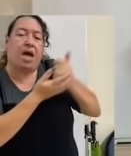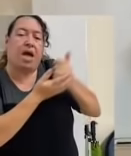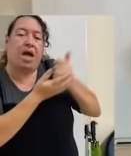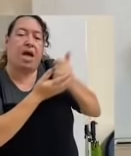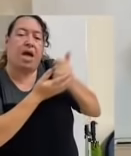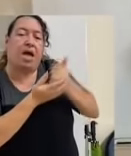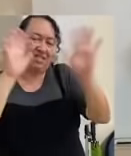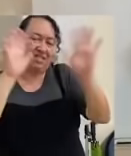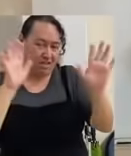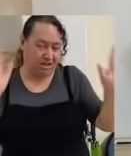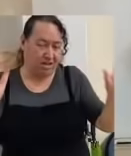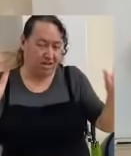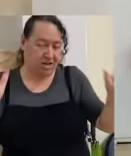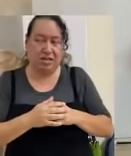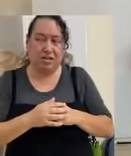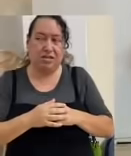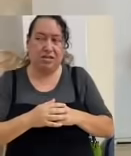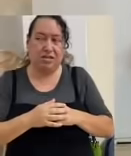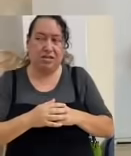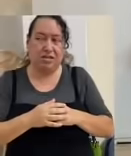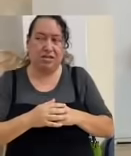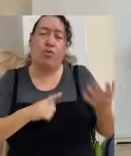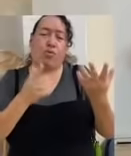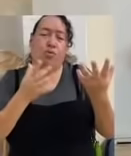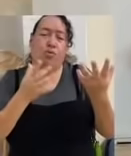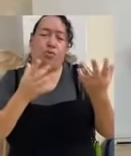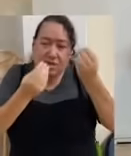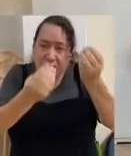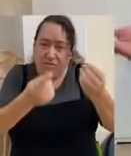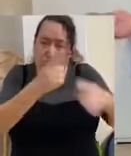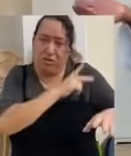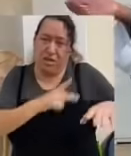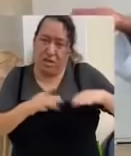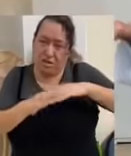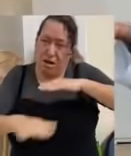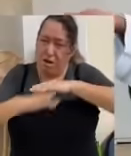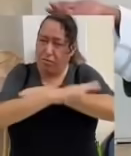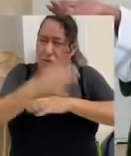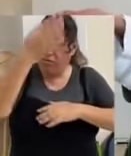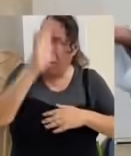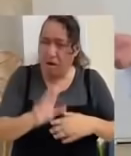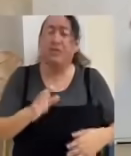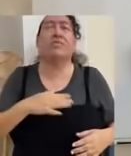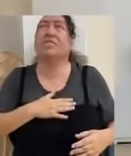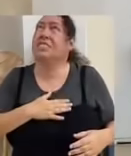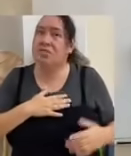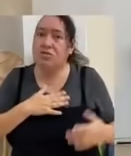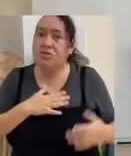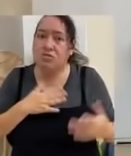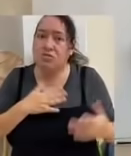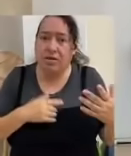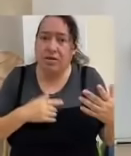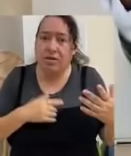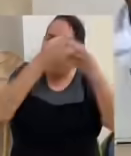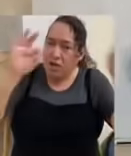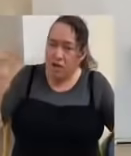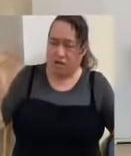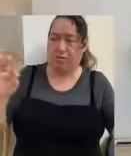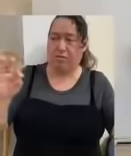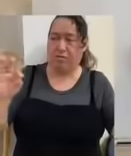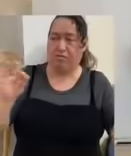shocking gospel, but the Lord wants to give us the kingdom of God, which is peace, freedom. The thread of the